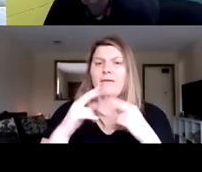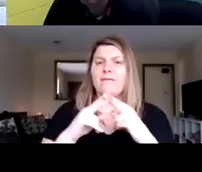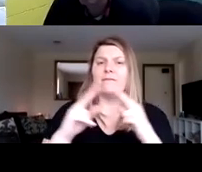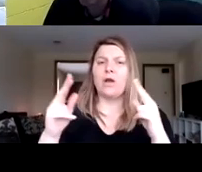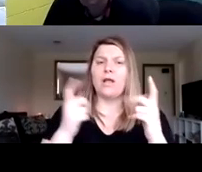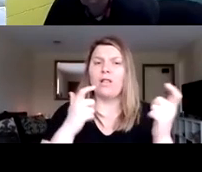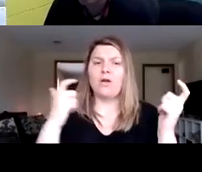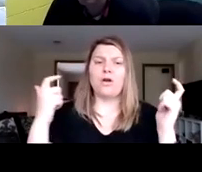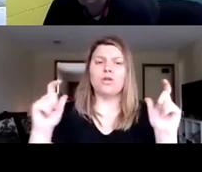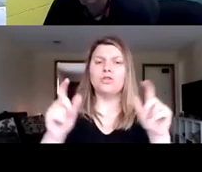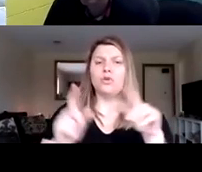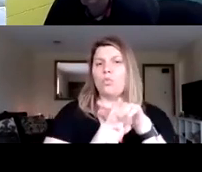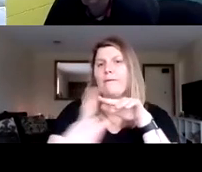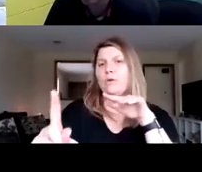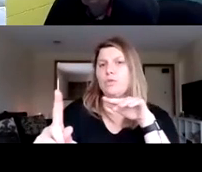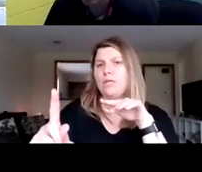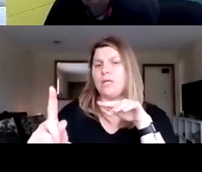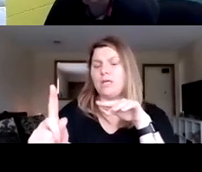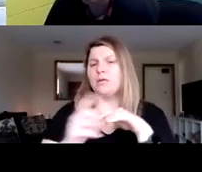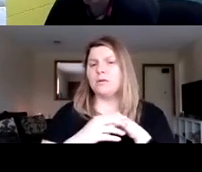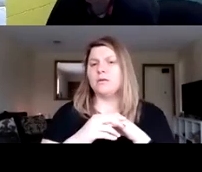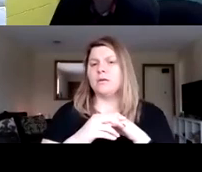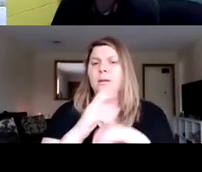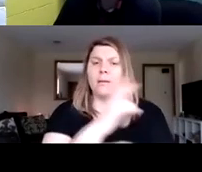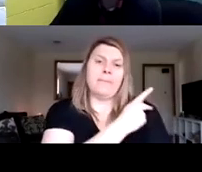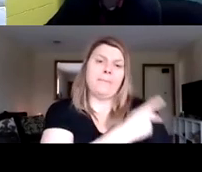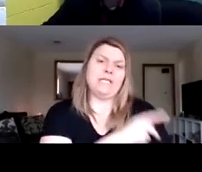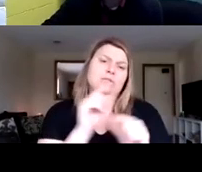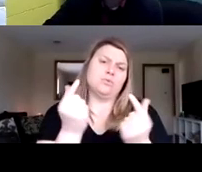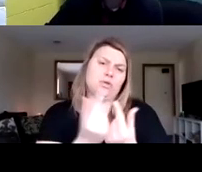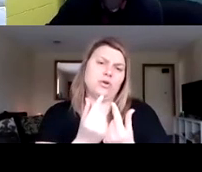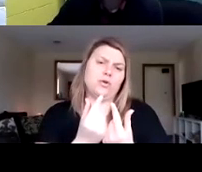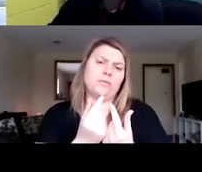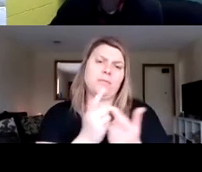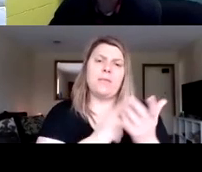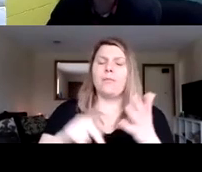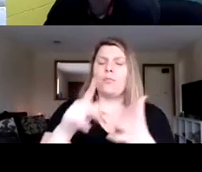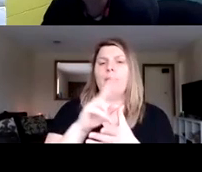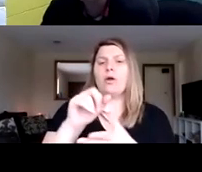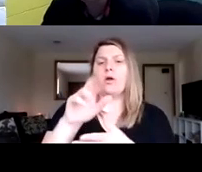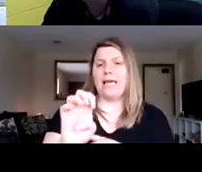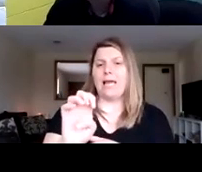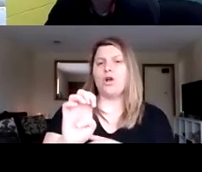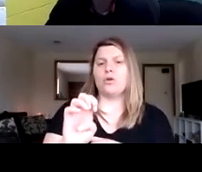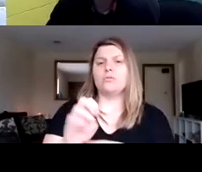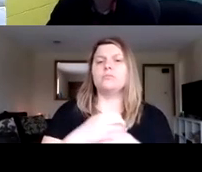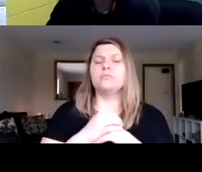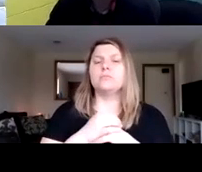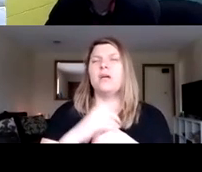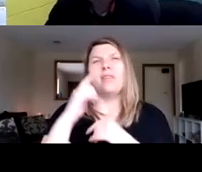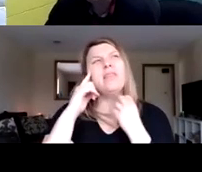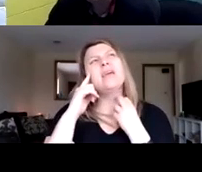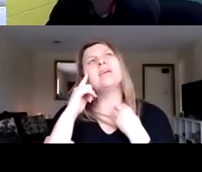large refugee patient population in our primary care practices. I think it's